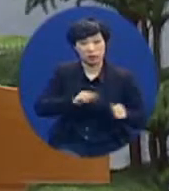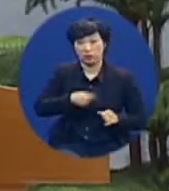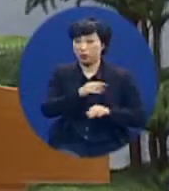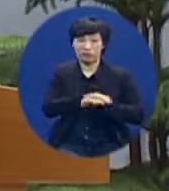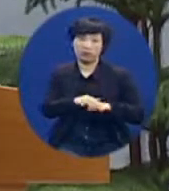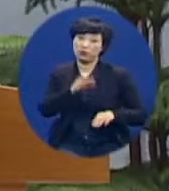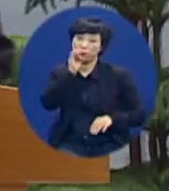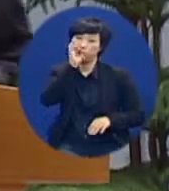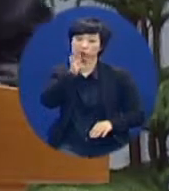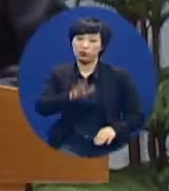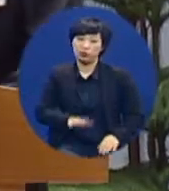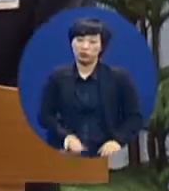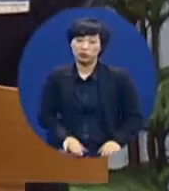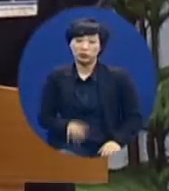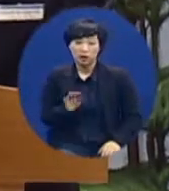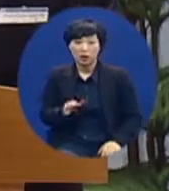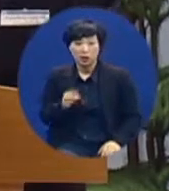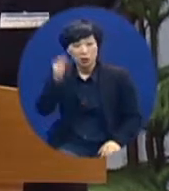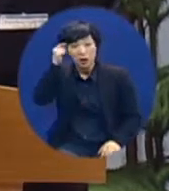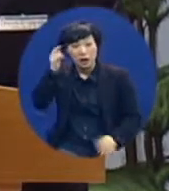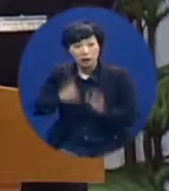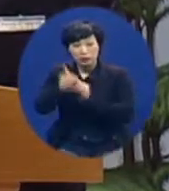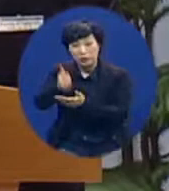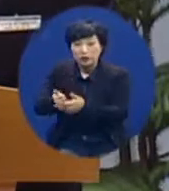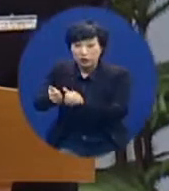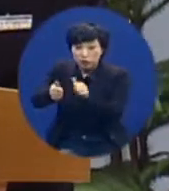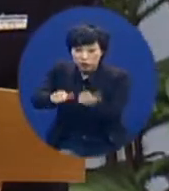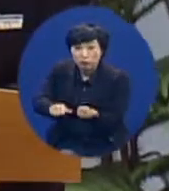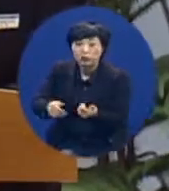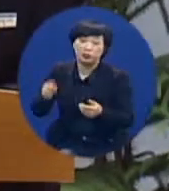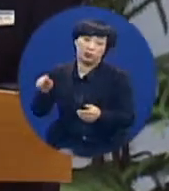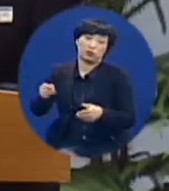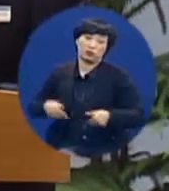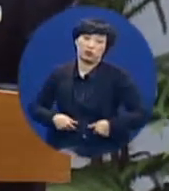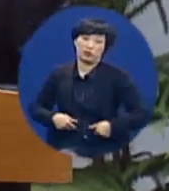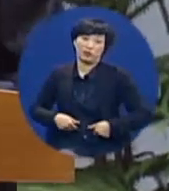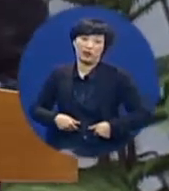down our own sins before God. Hallelujah.